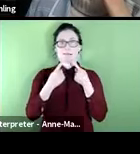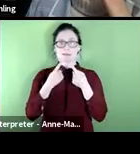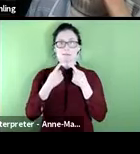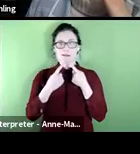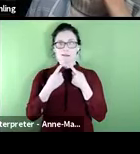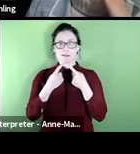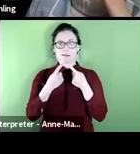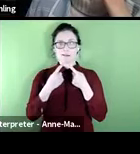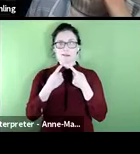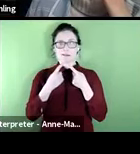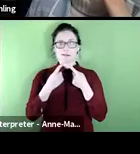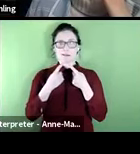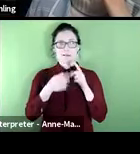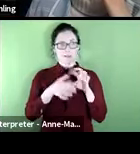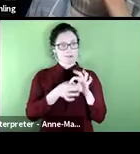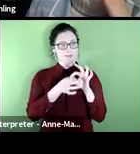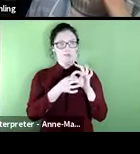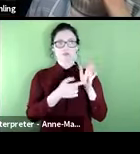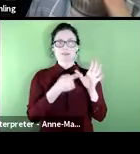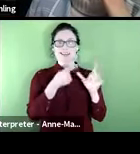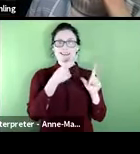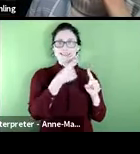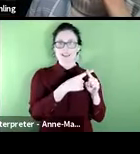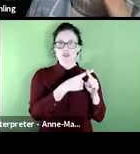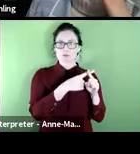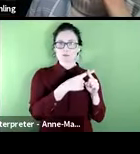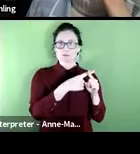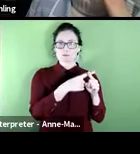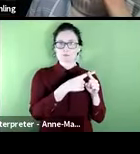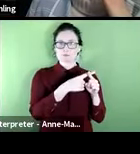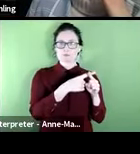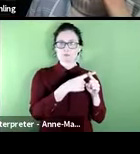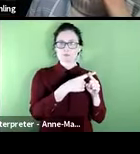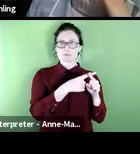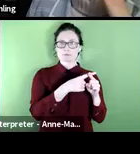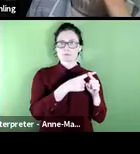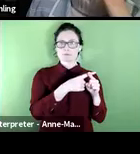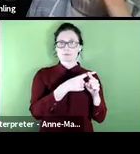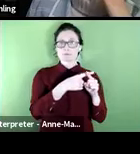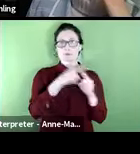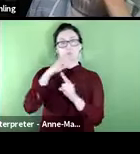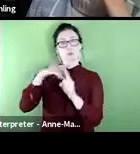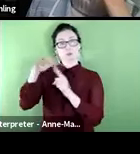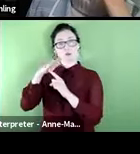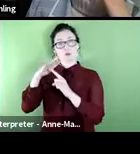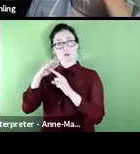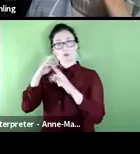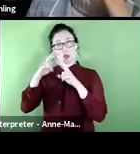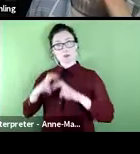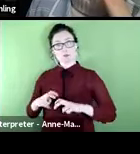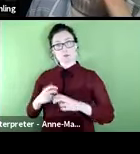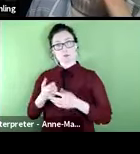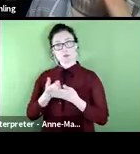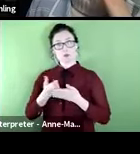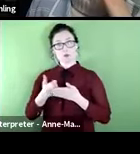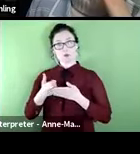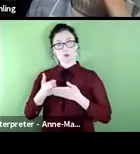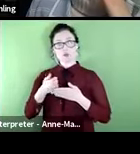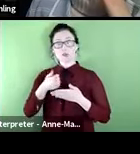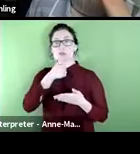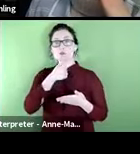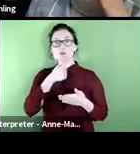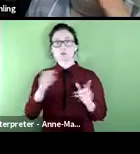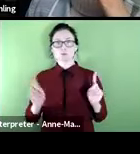for taxation, but usually sociologists couldn't